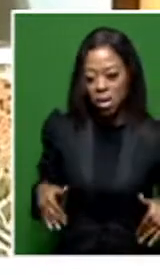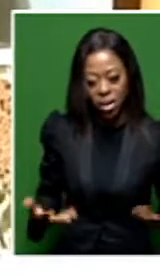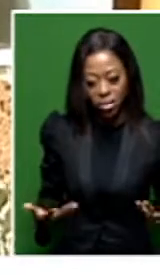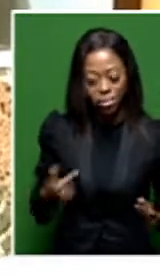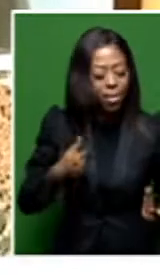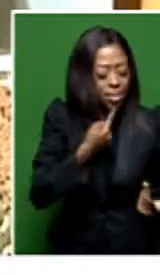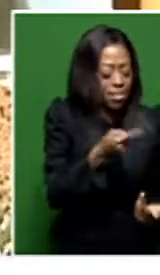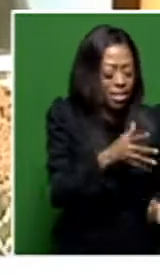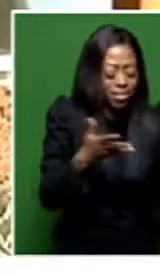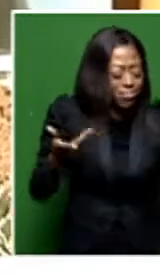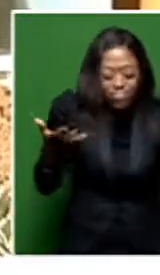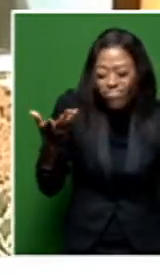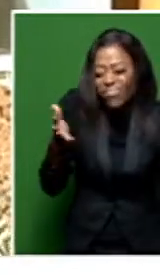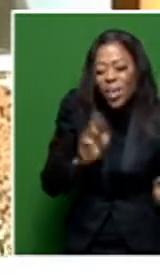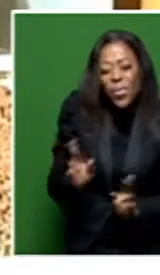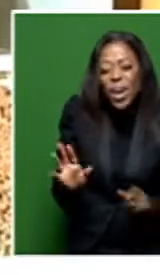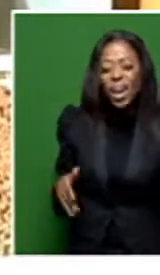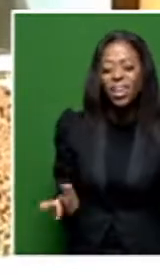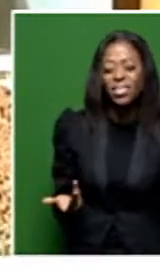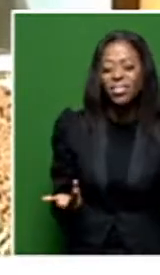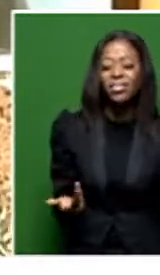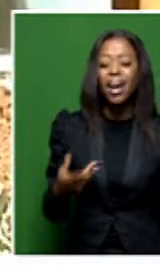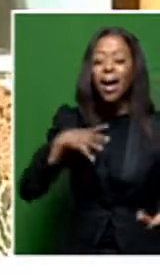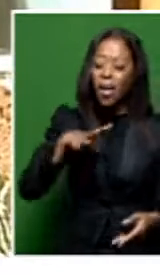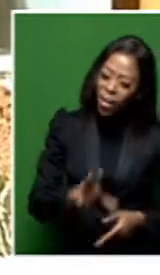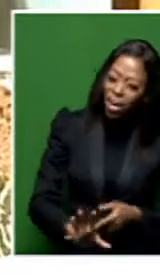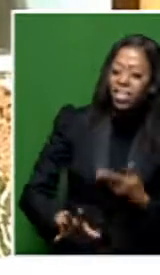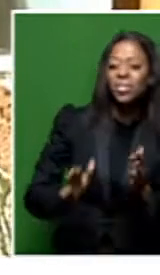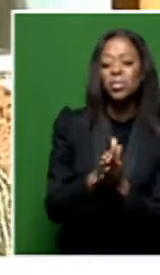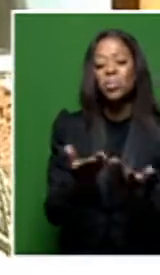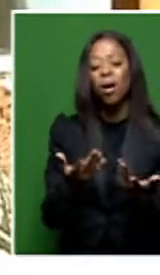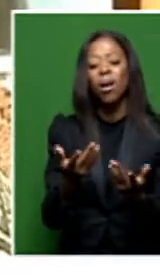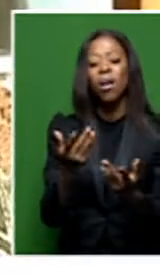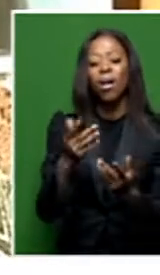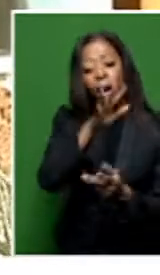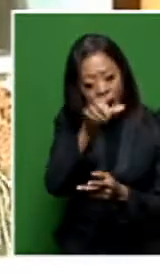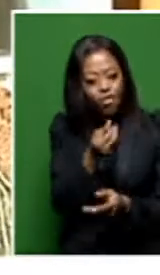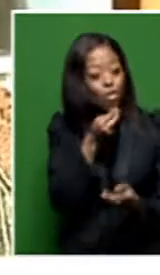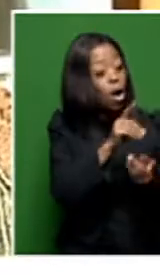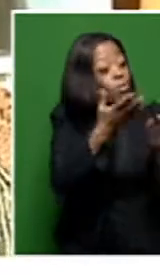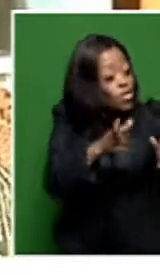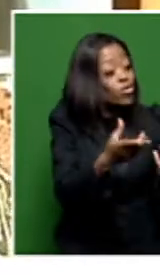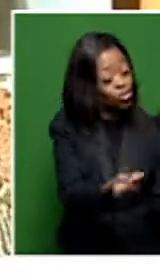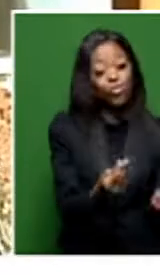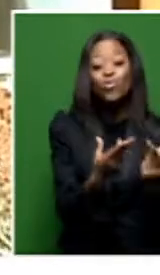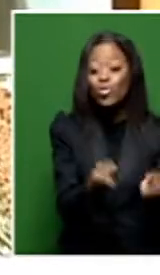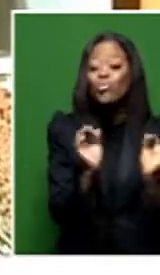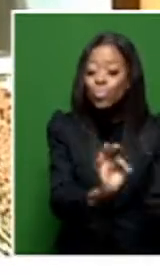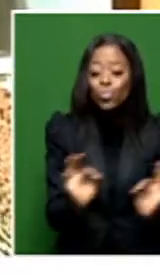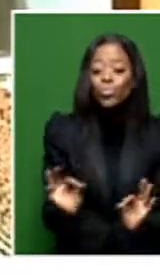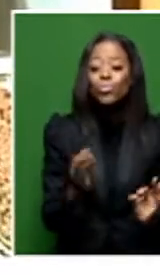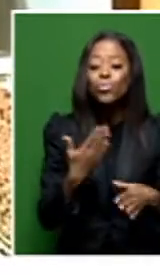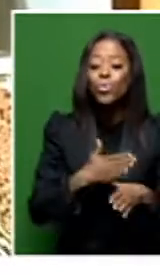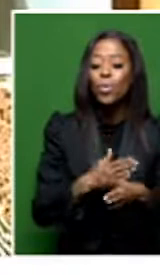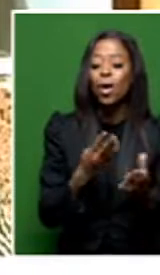had nothing to say, and I said to her, "I've got nothing to say. I don't want to talk about African food. You've already done it. You've done such an incredible job as